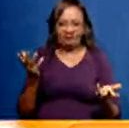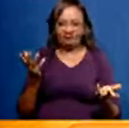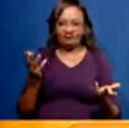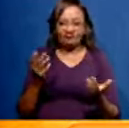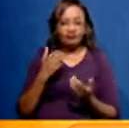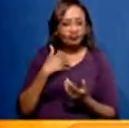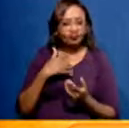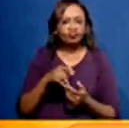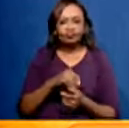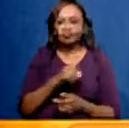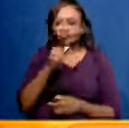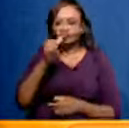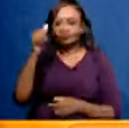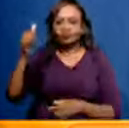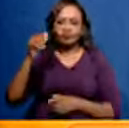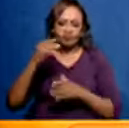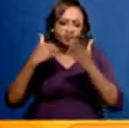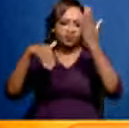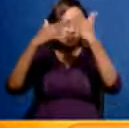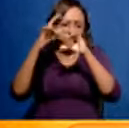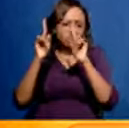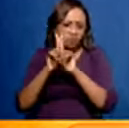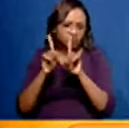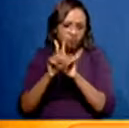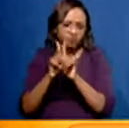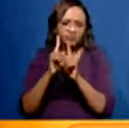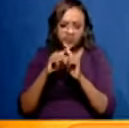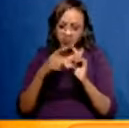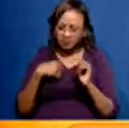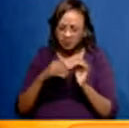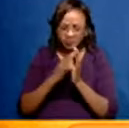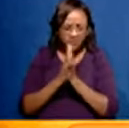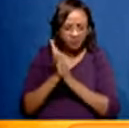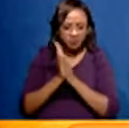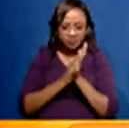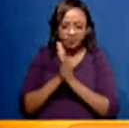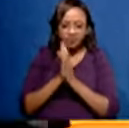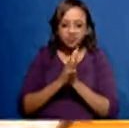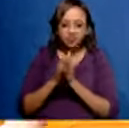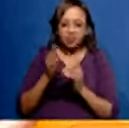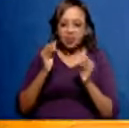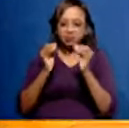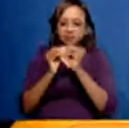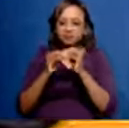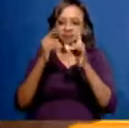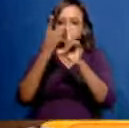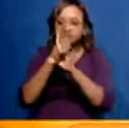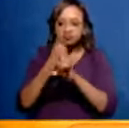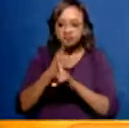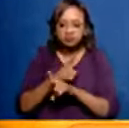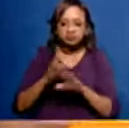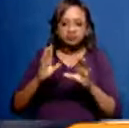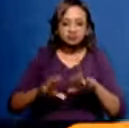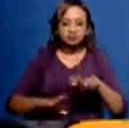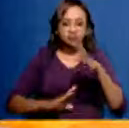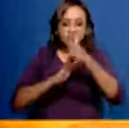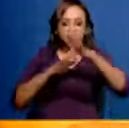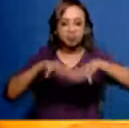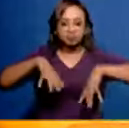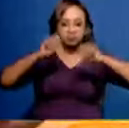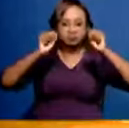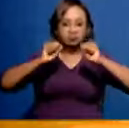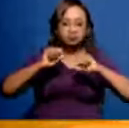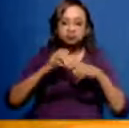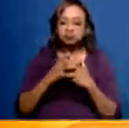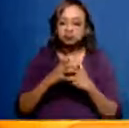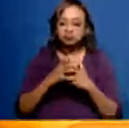good universities in the country as well. And I would look forward to meet with my fellow chancellors of these universities. Where can we